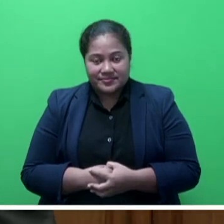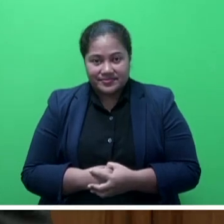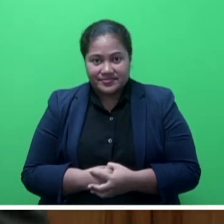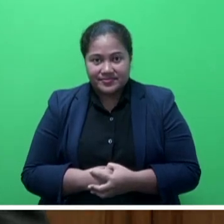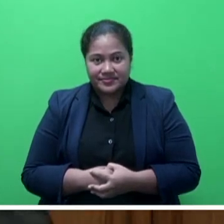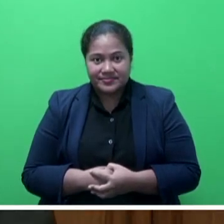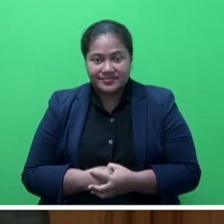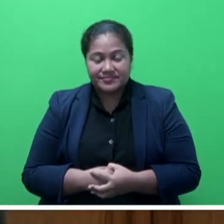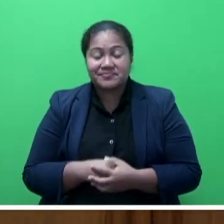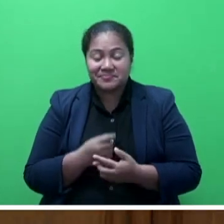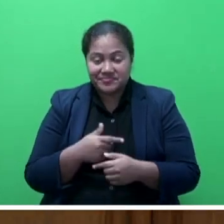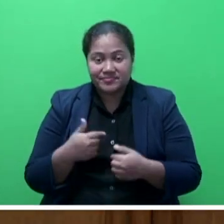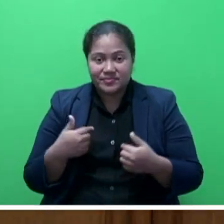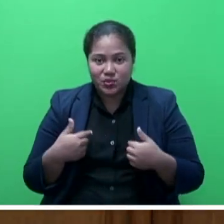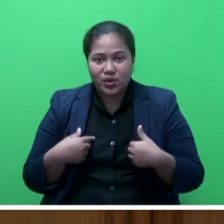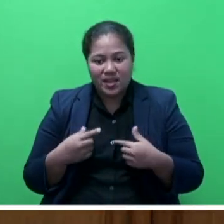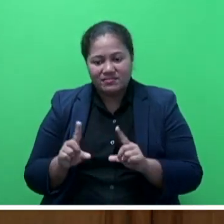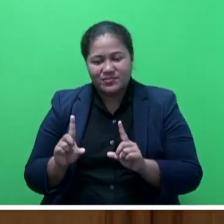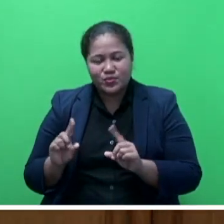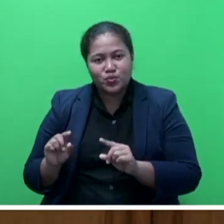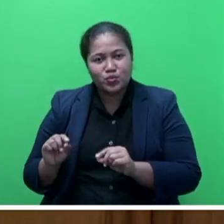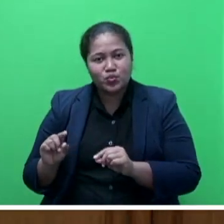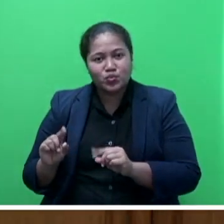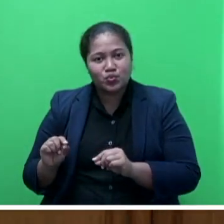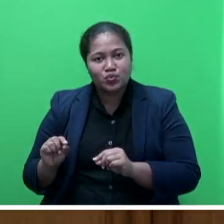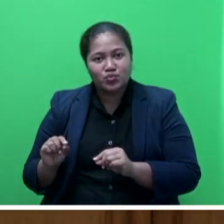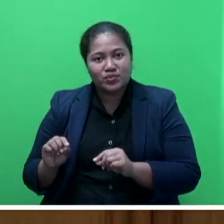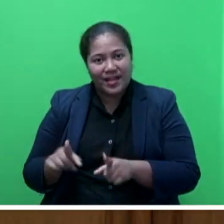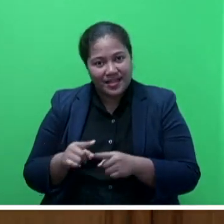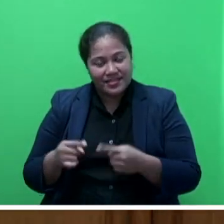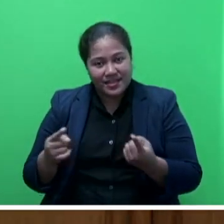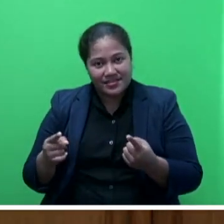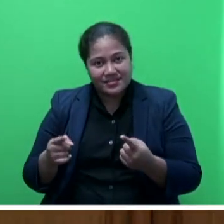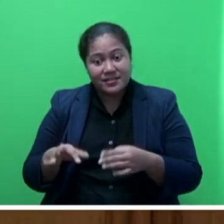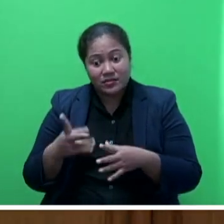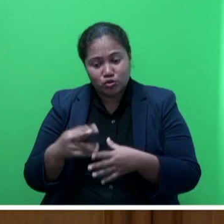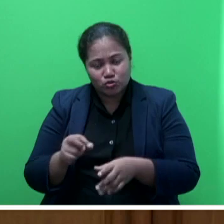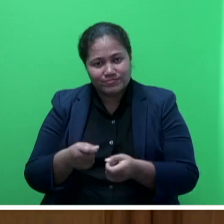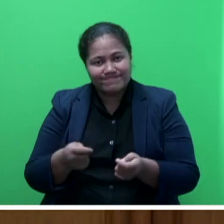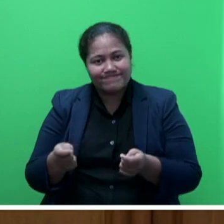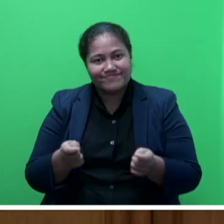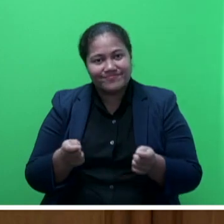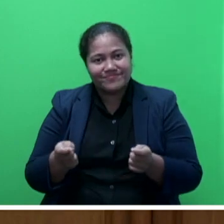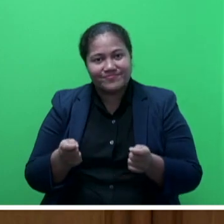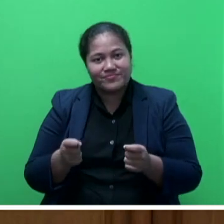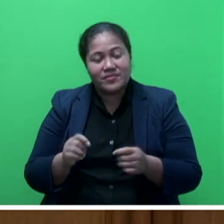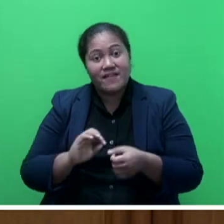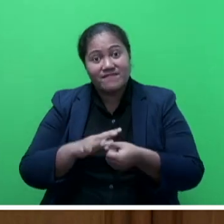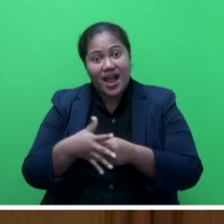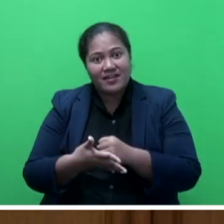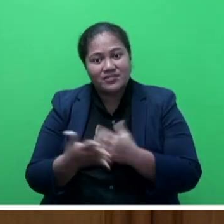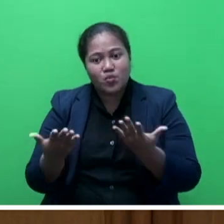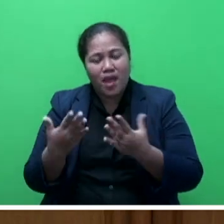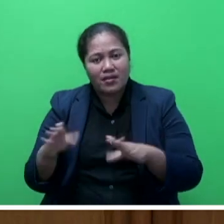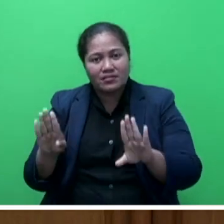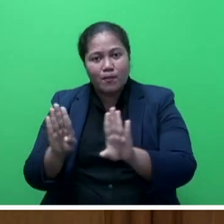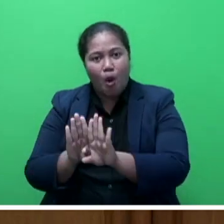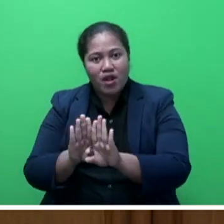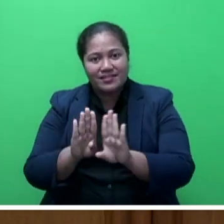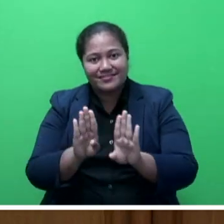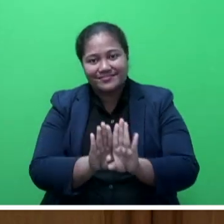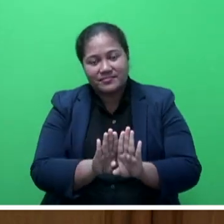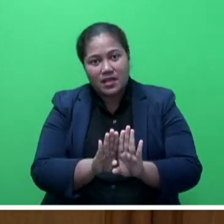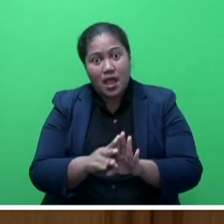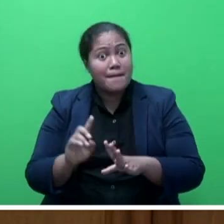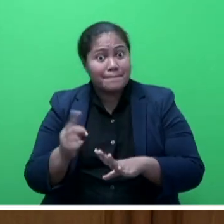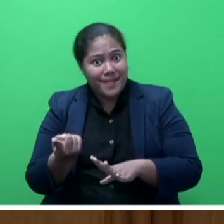We have done exceptionally well to contain the virus at our borders, and we are